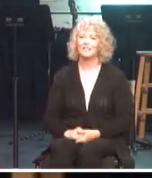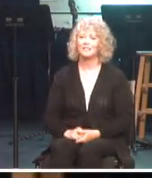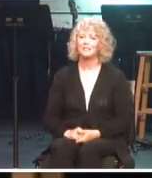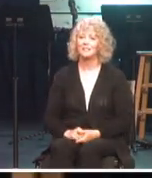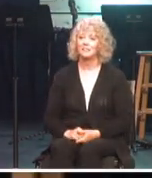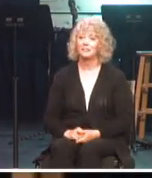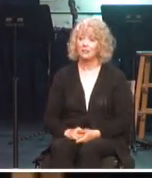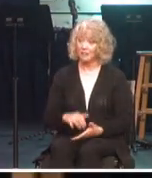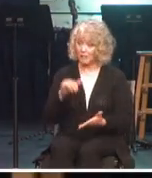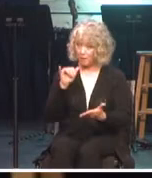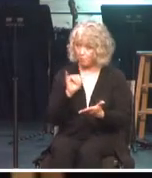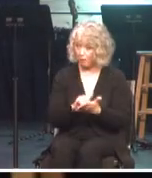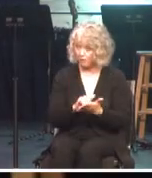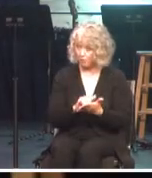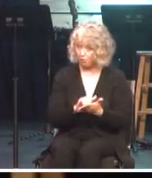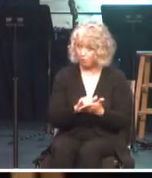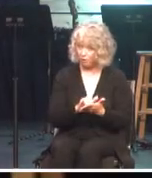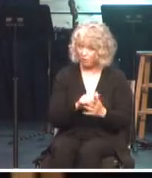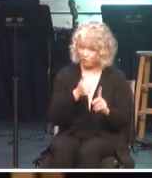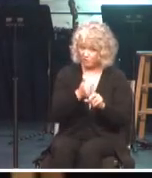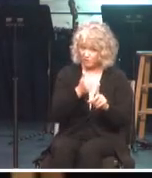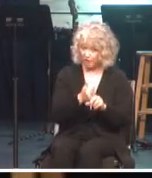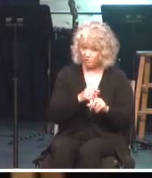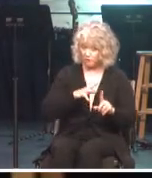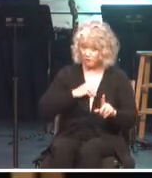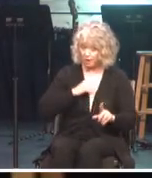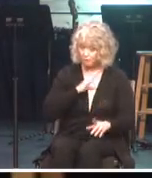Here's how impossible it is to come to Christ.